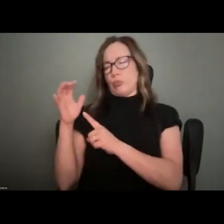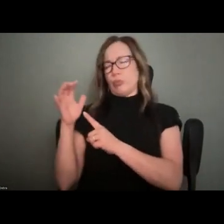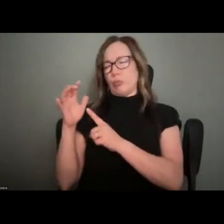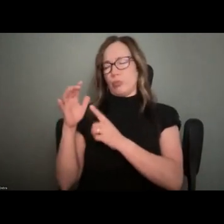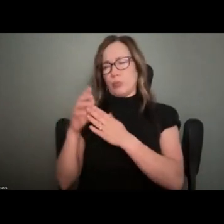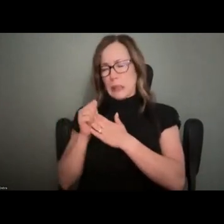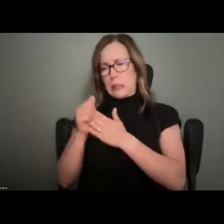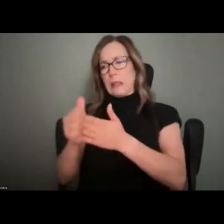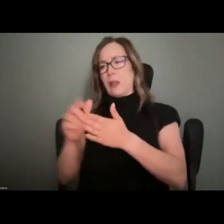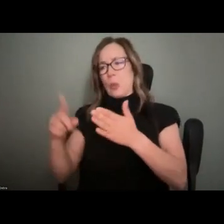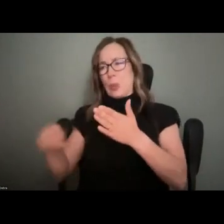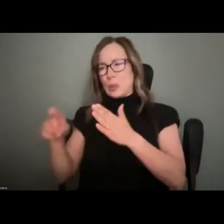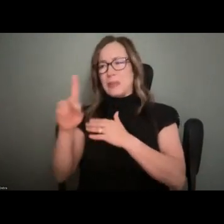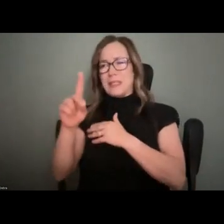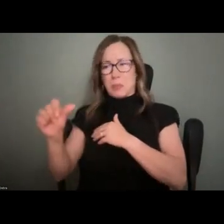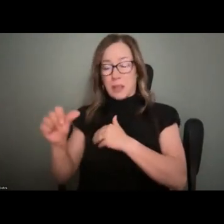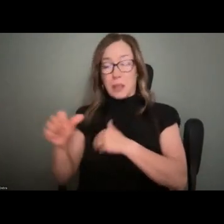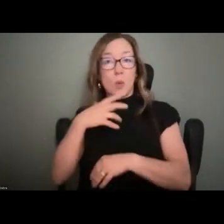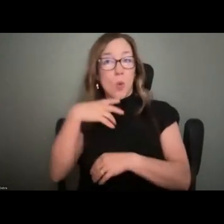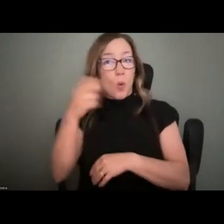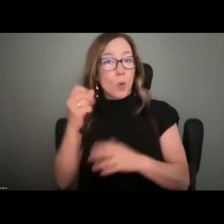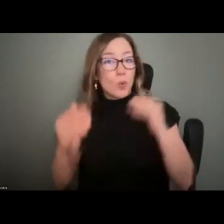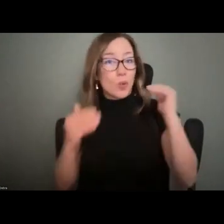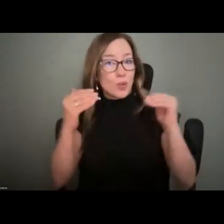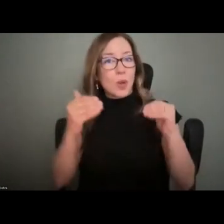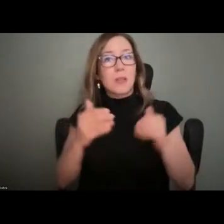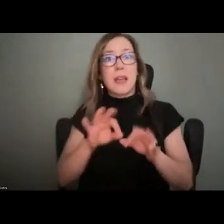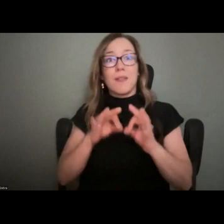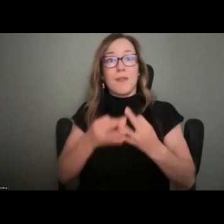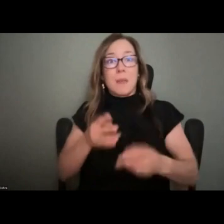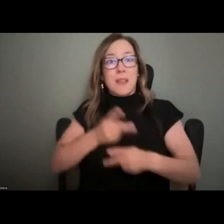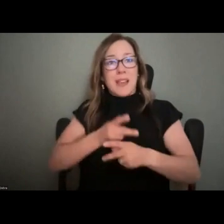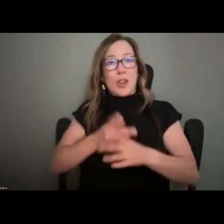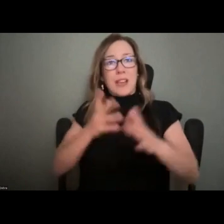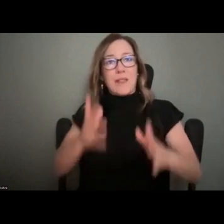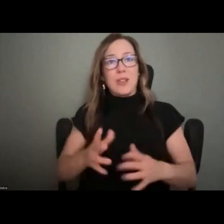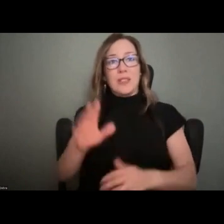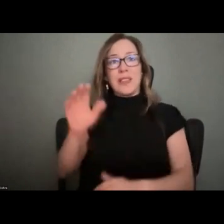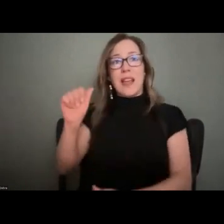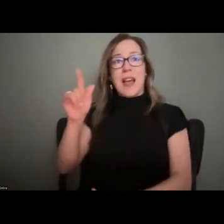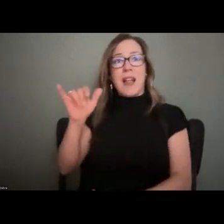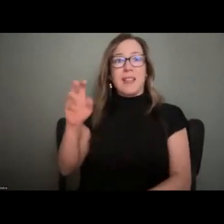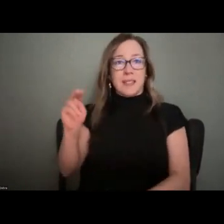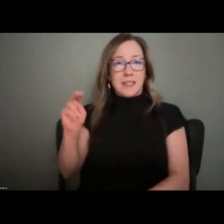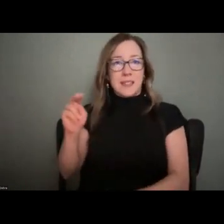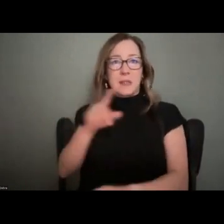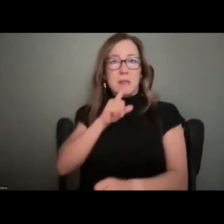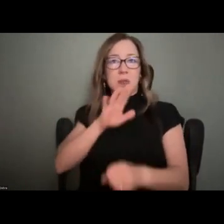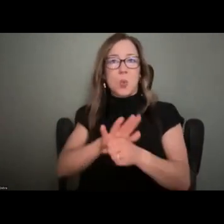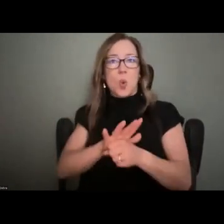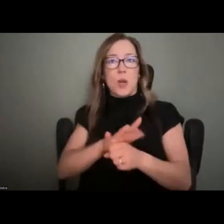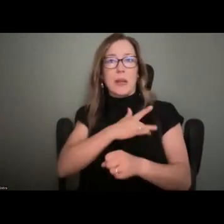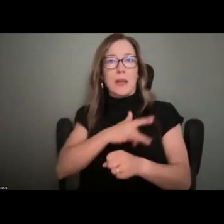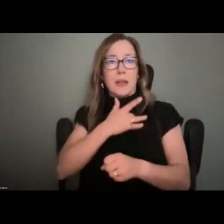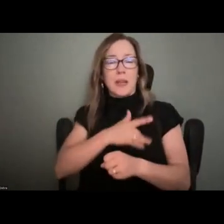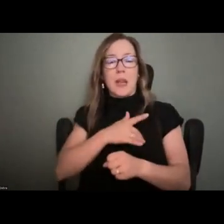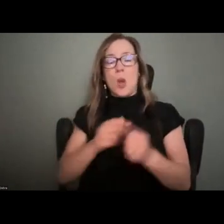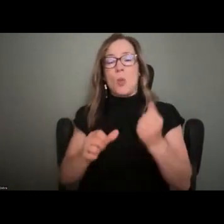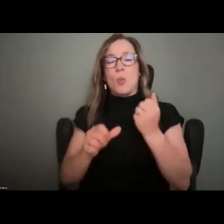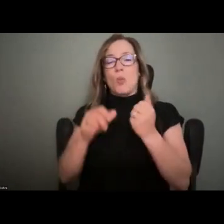with disabilities, older adults, and family caregivers. Allison was sworn in as the Principal